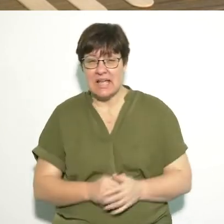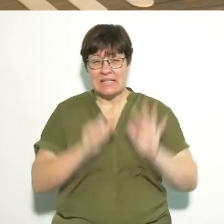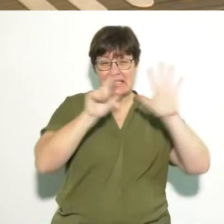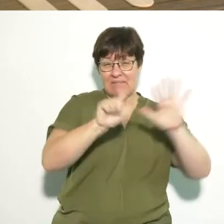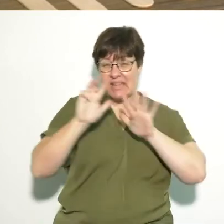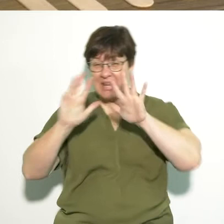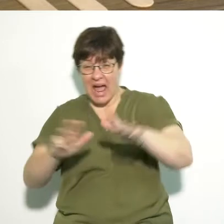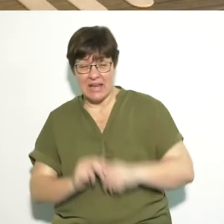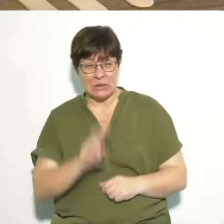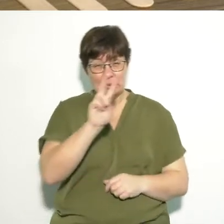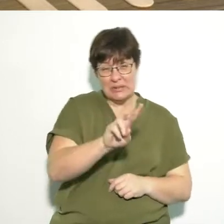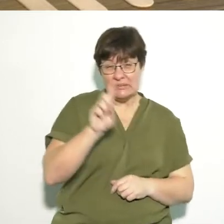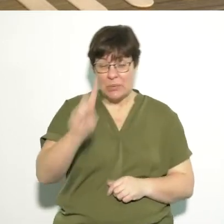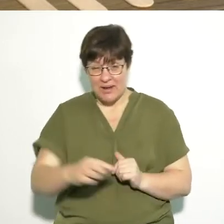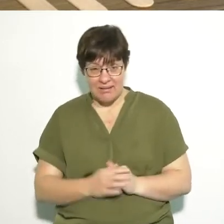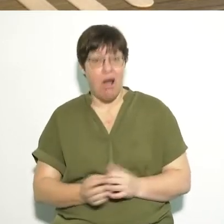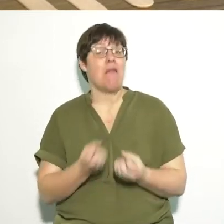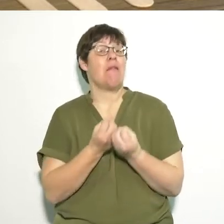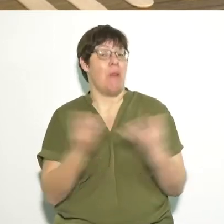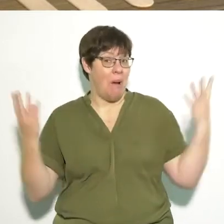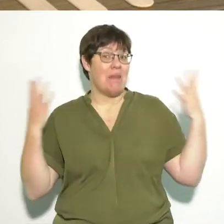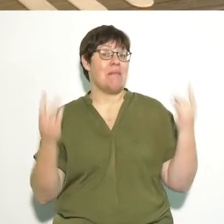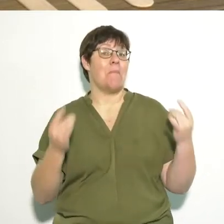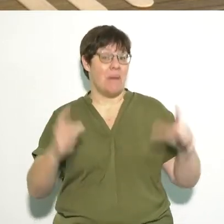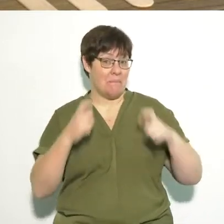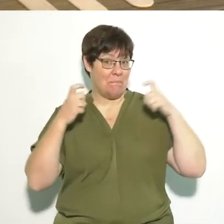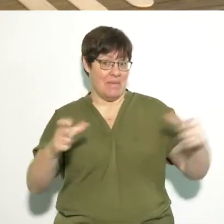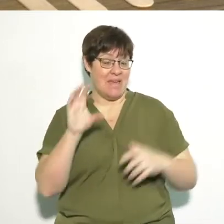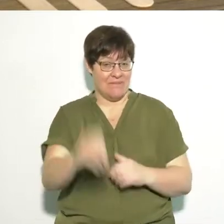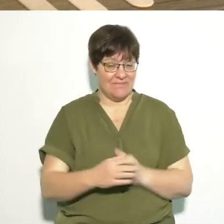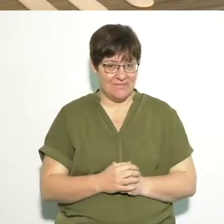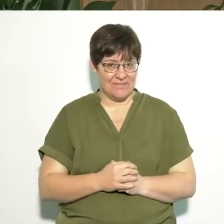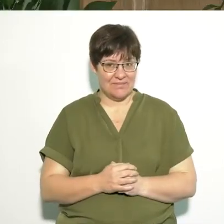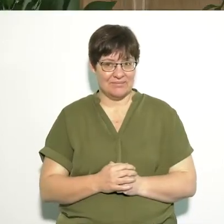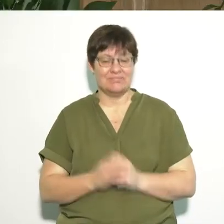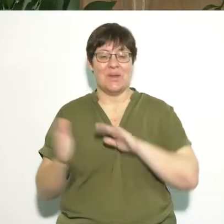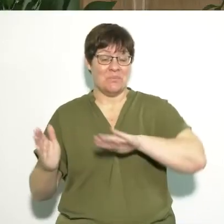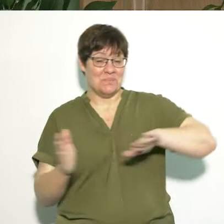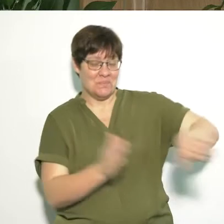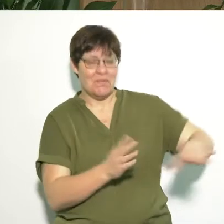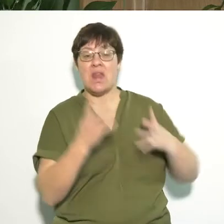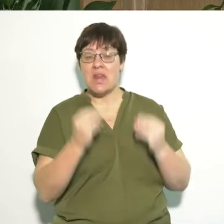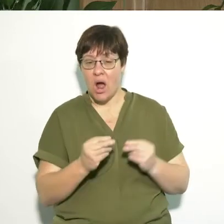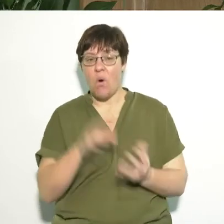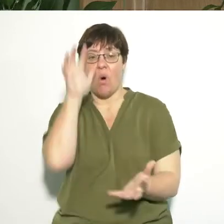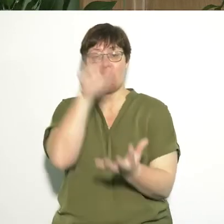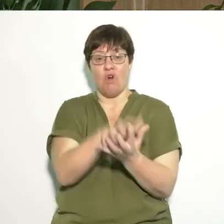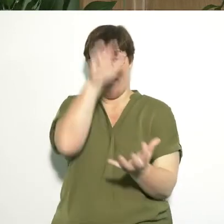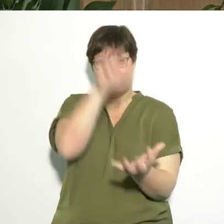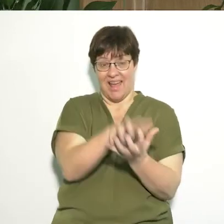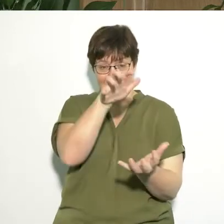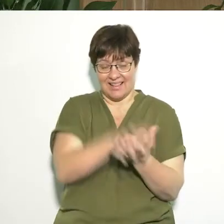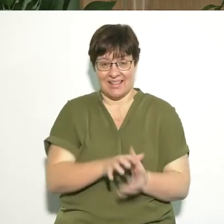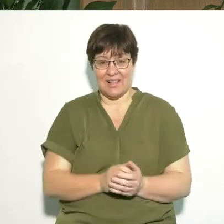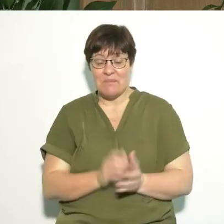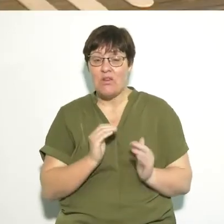46, 79, 21, those are a lot of big numbers. So what we'll do next is we are going to make our crocodile signs.